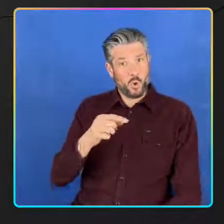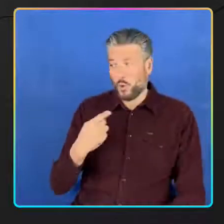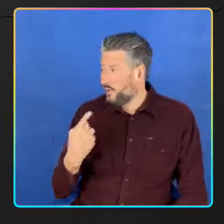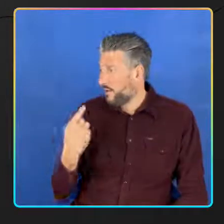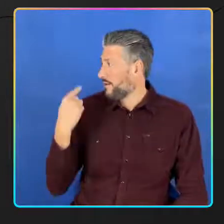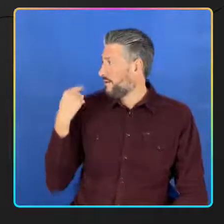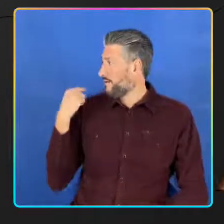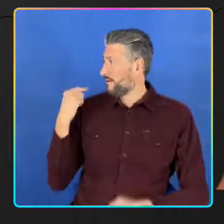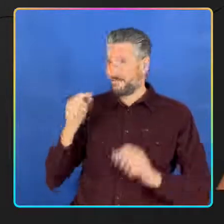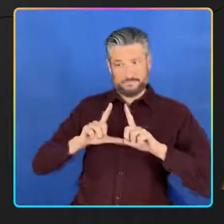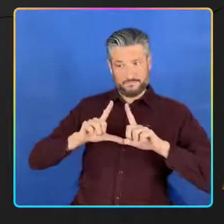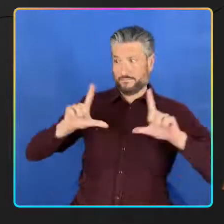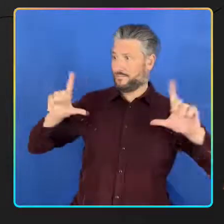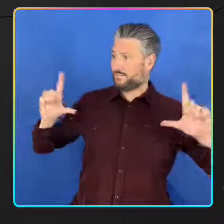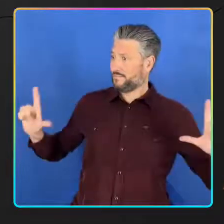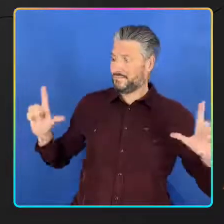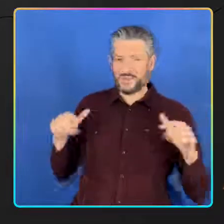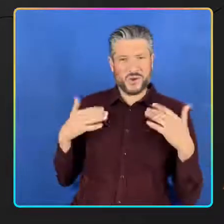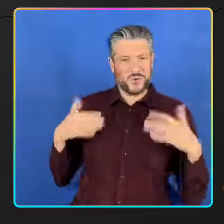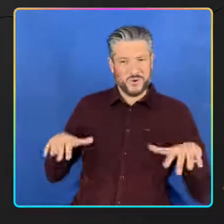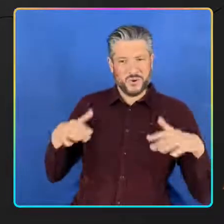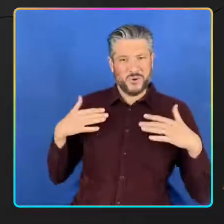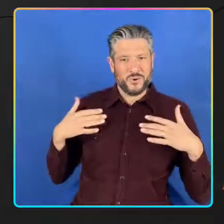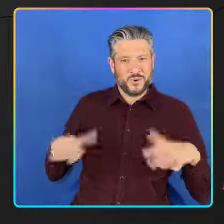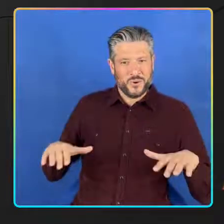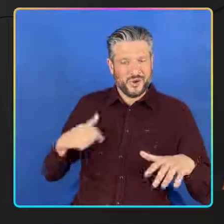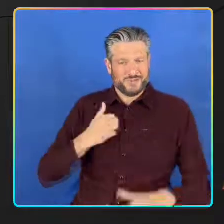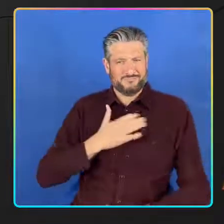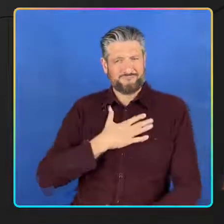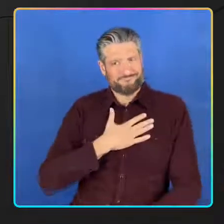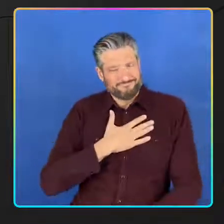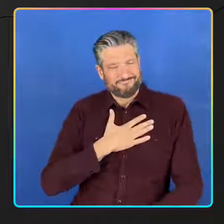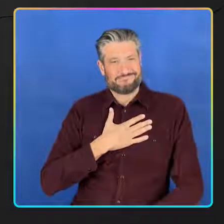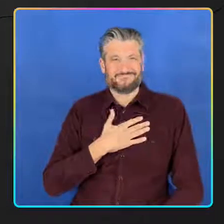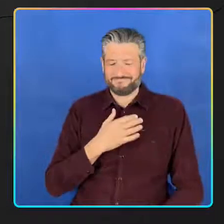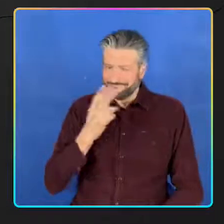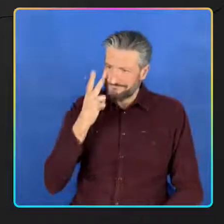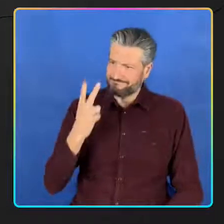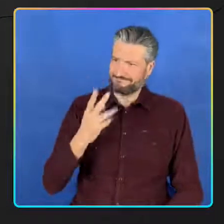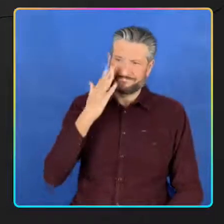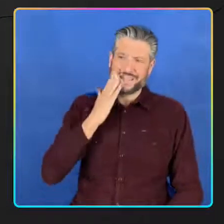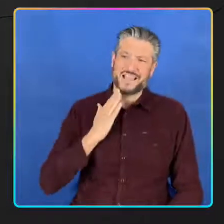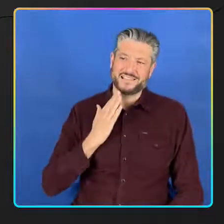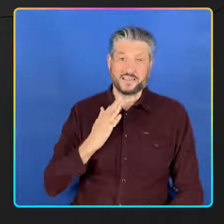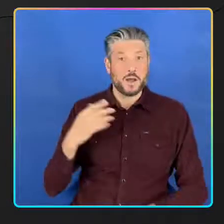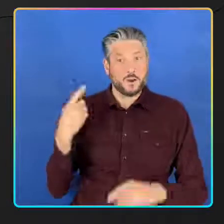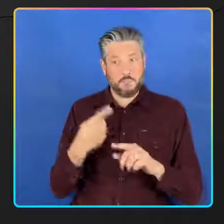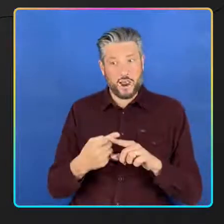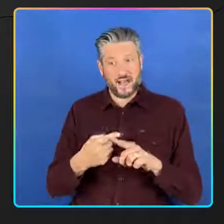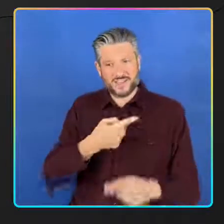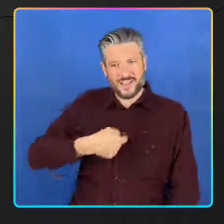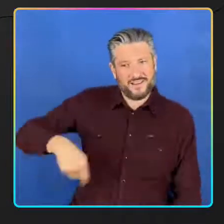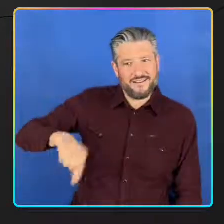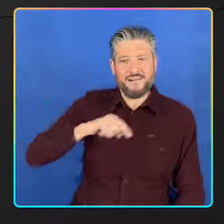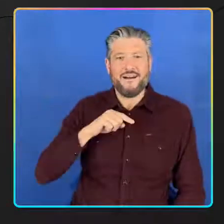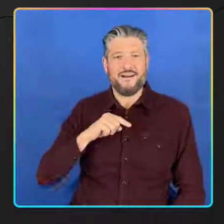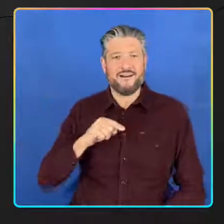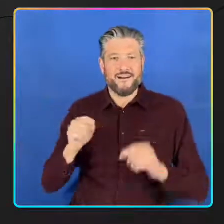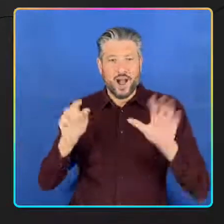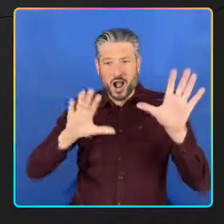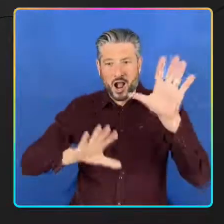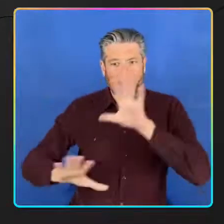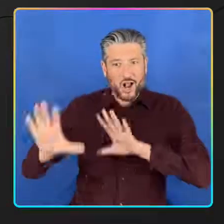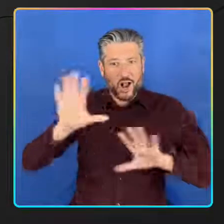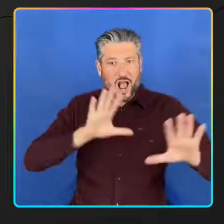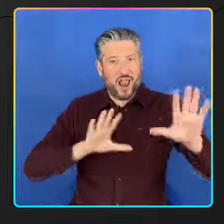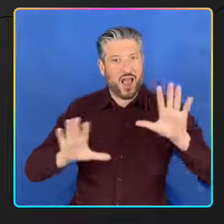environment that you're sitting in. Adds a lot of niceness to our show. Also, we all color coordinated. Look at that. There we go. What a win. I know. I